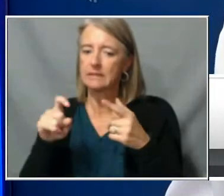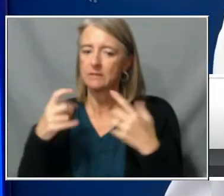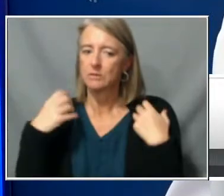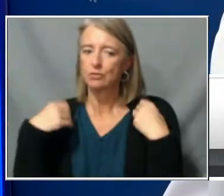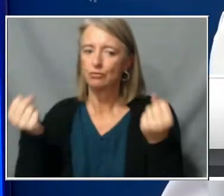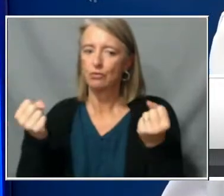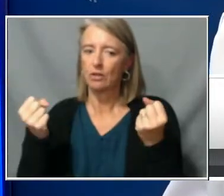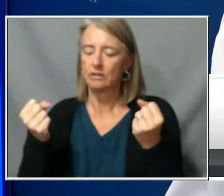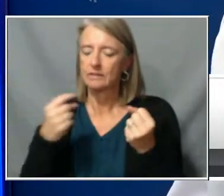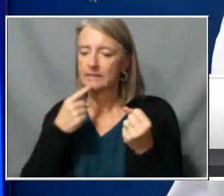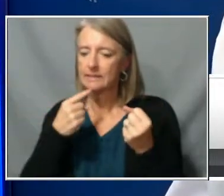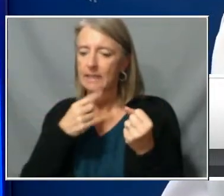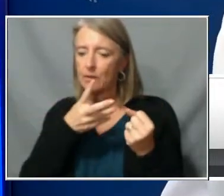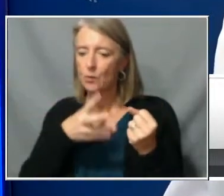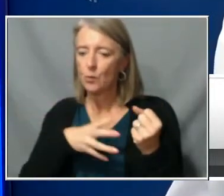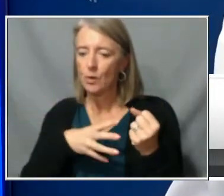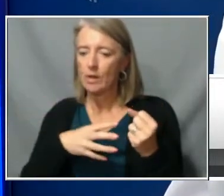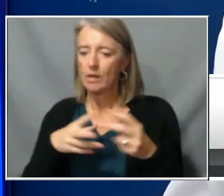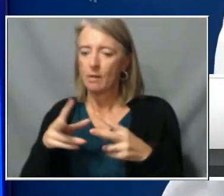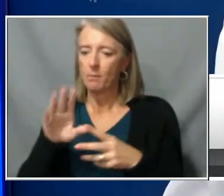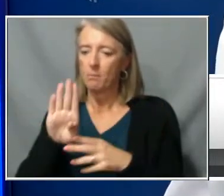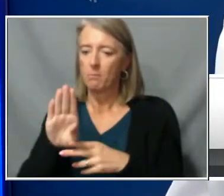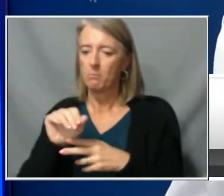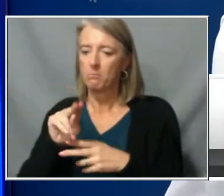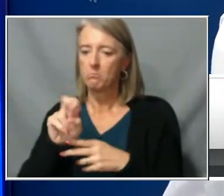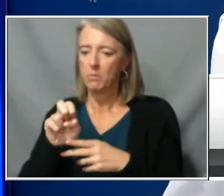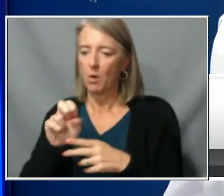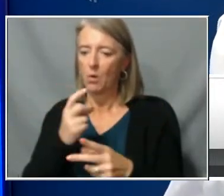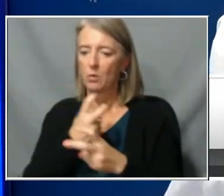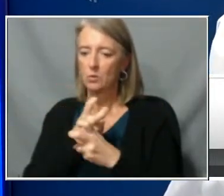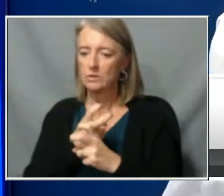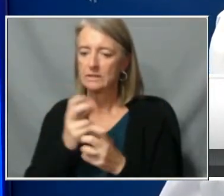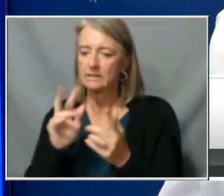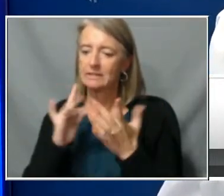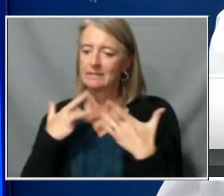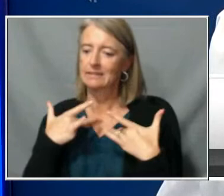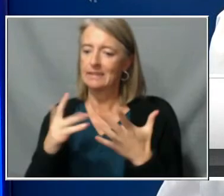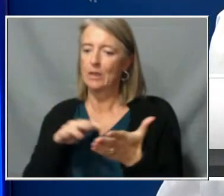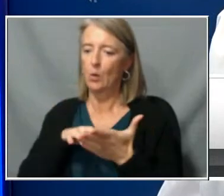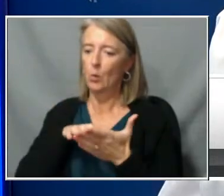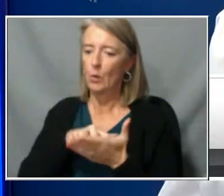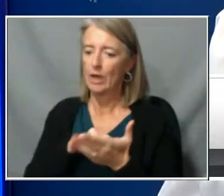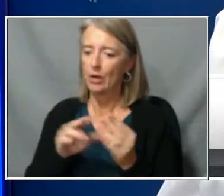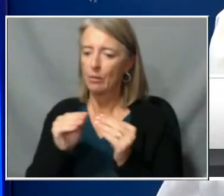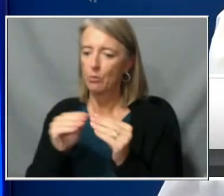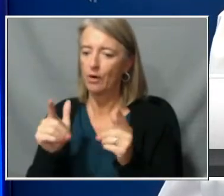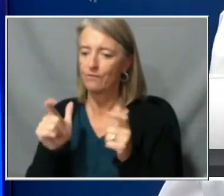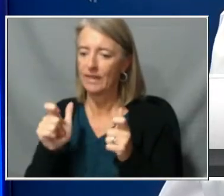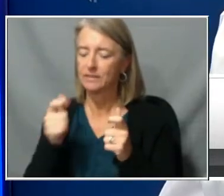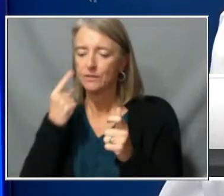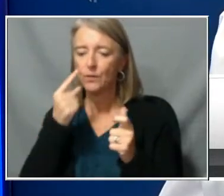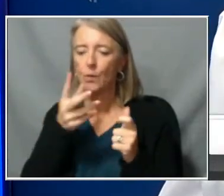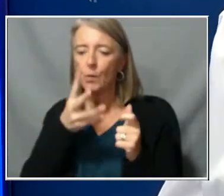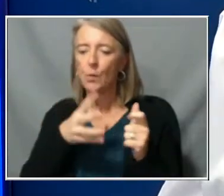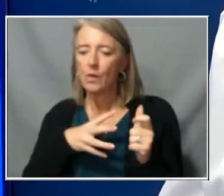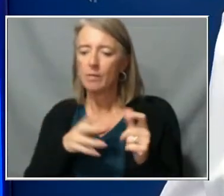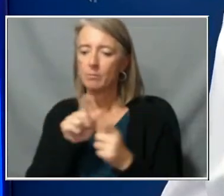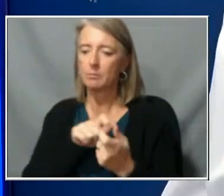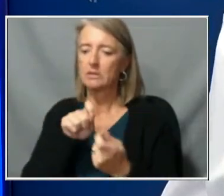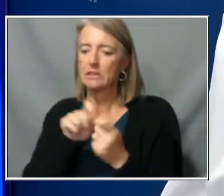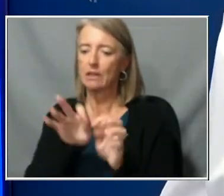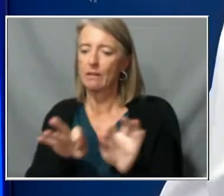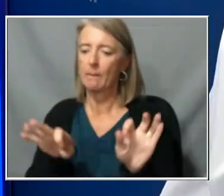will say that women's bones tend to get weaker faster. And so for women, it's particularly important,